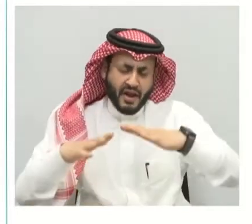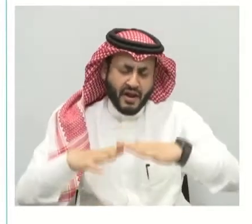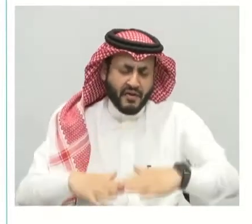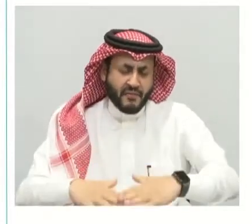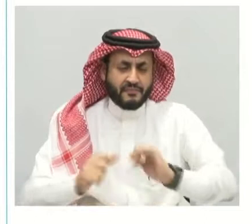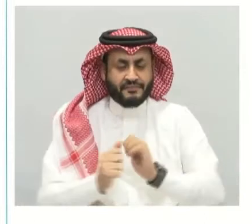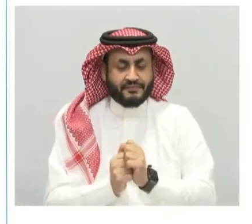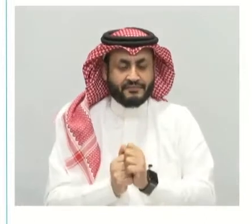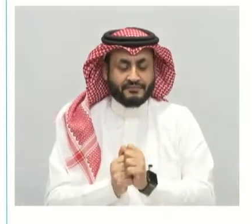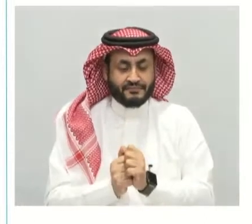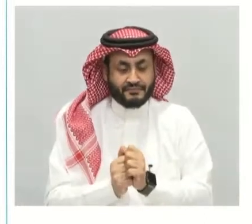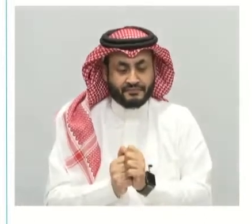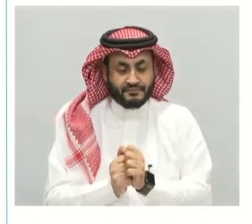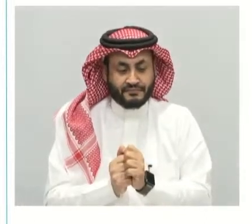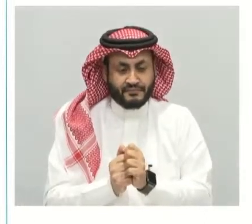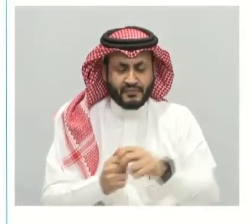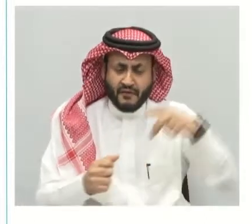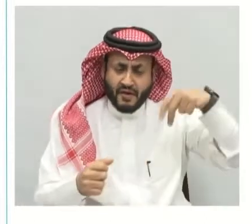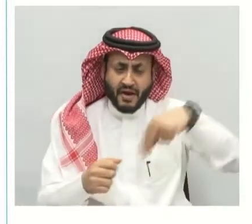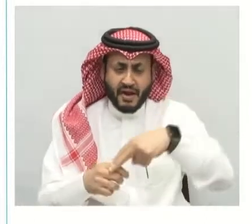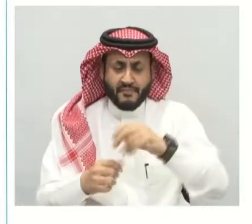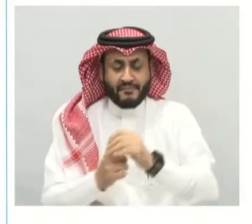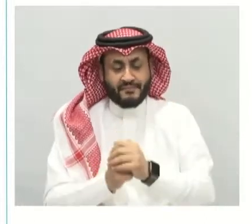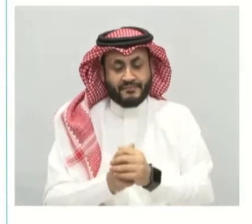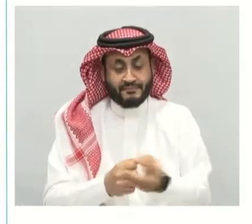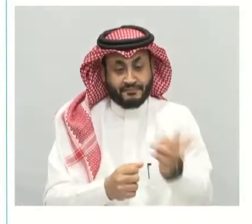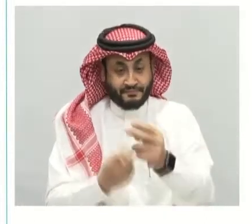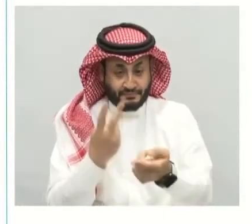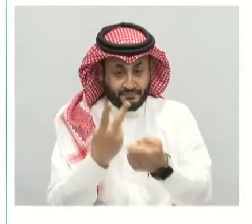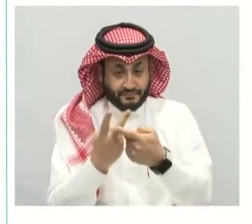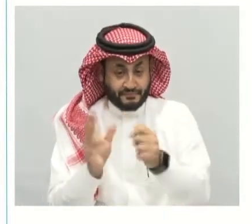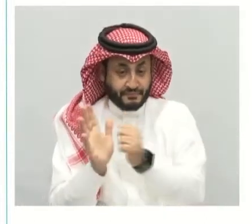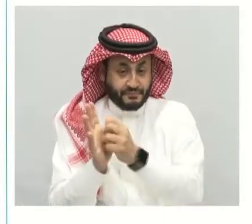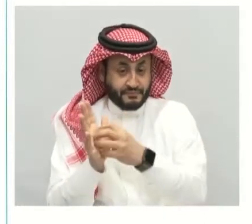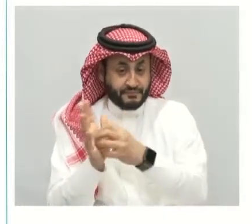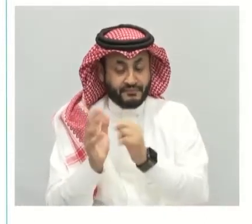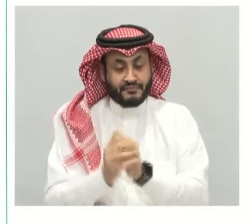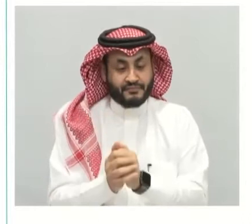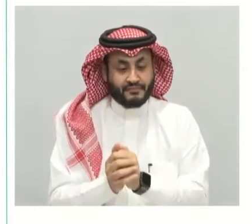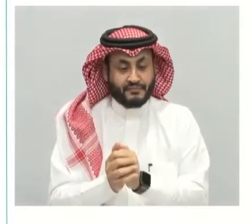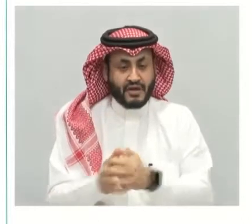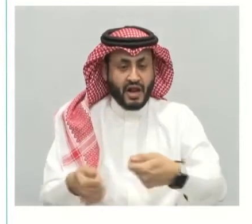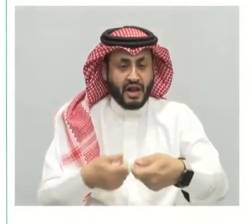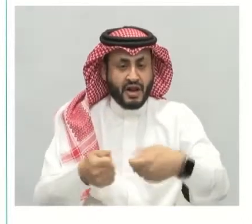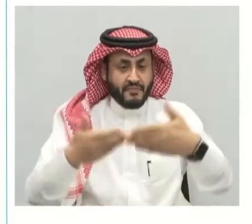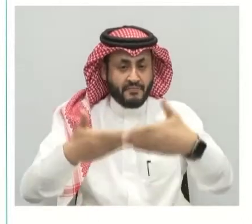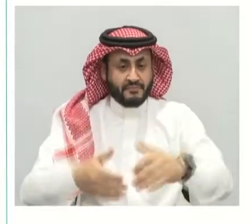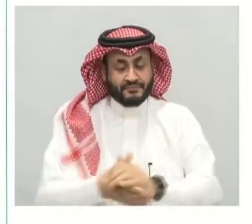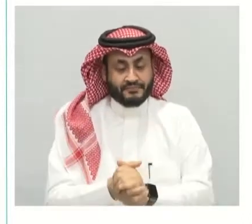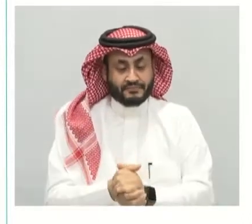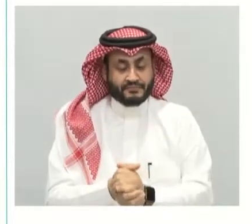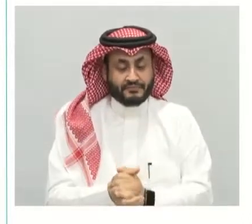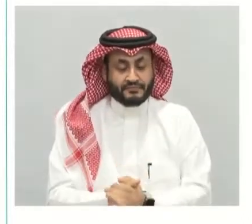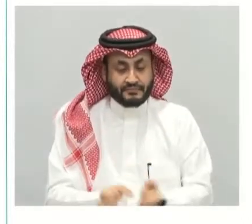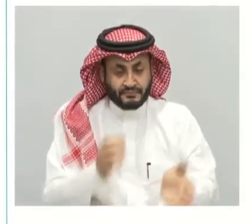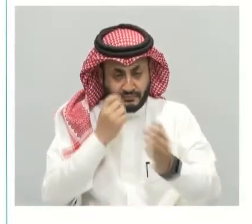the hotel if we were visitors. Also, the second place we talked about is the shopping mall, and we said